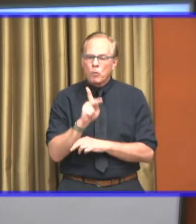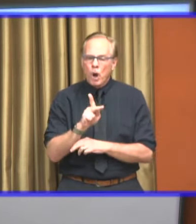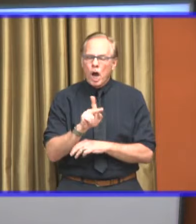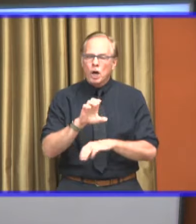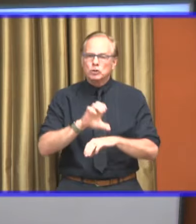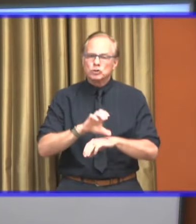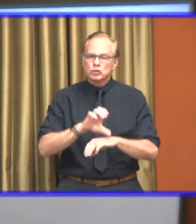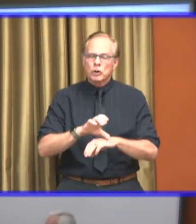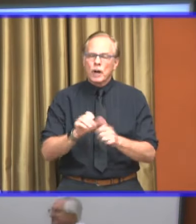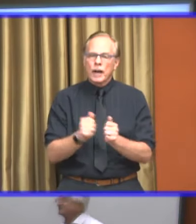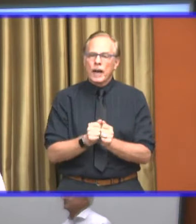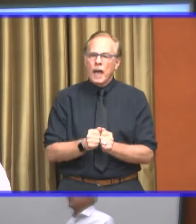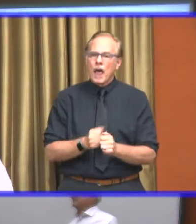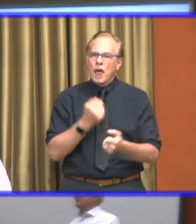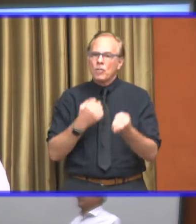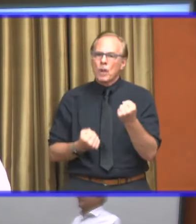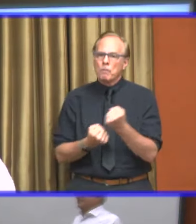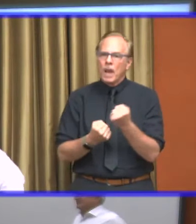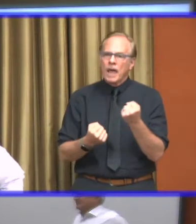led by Councilman Good.